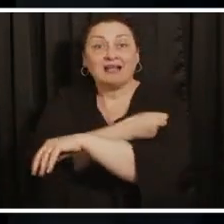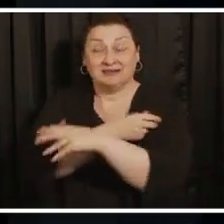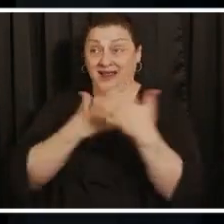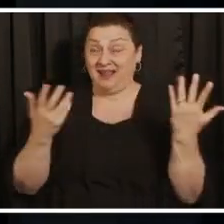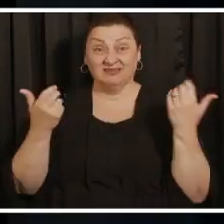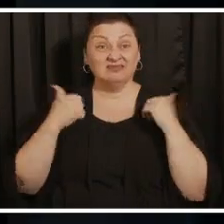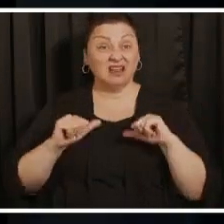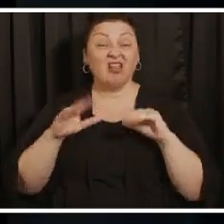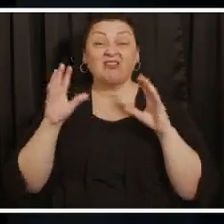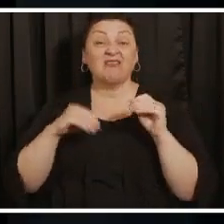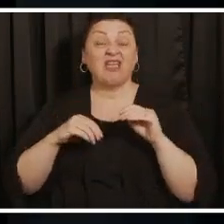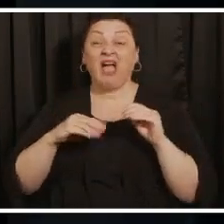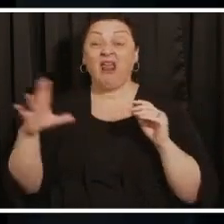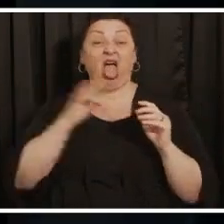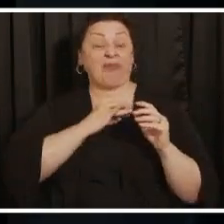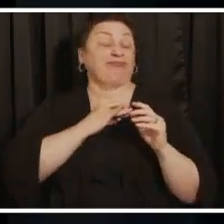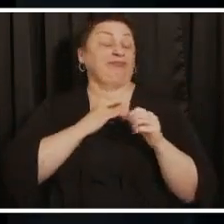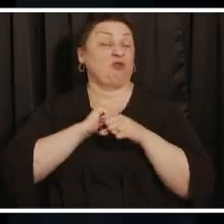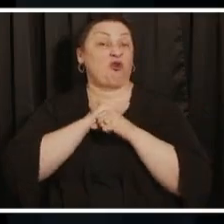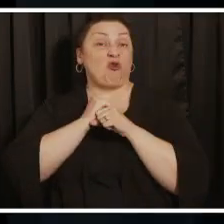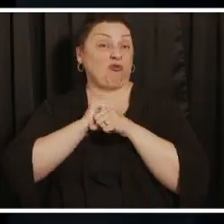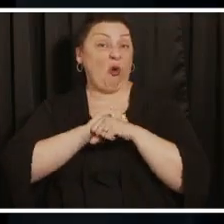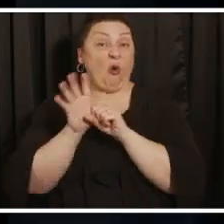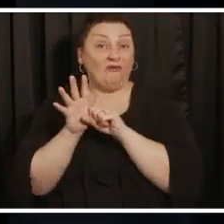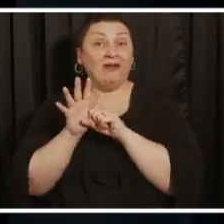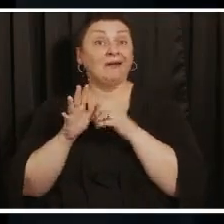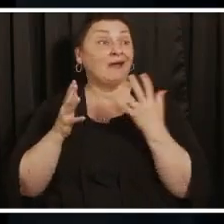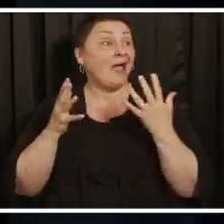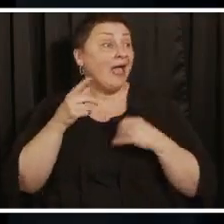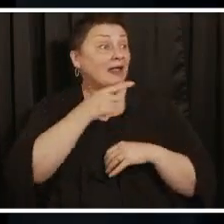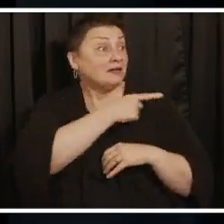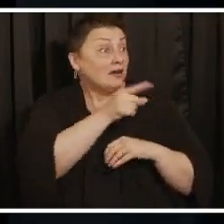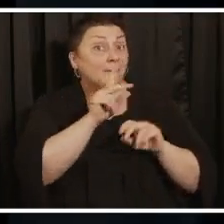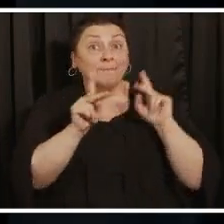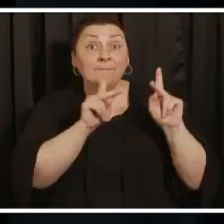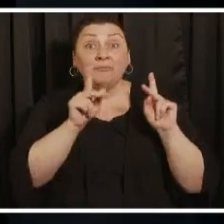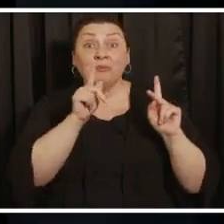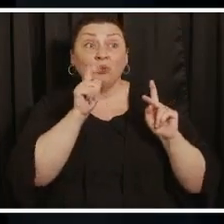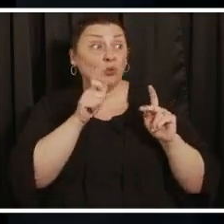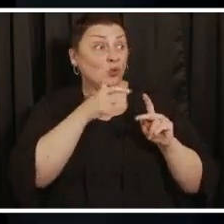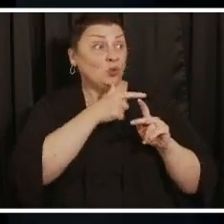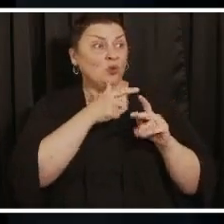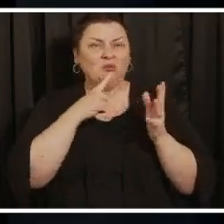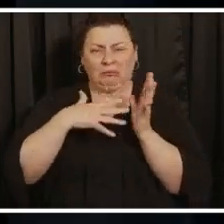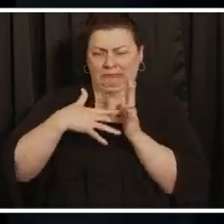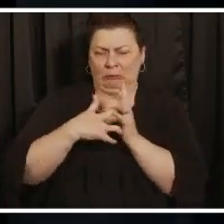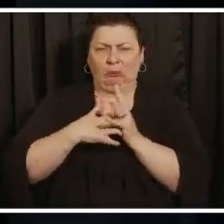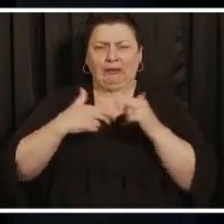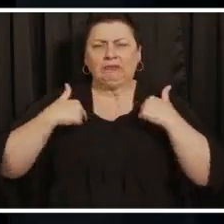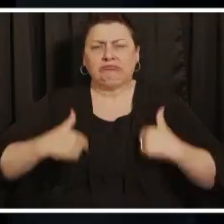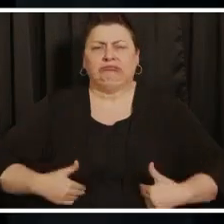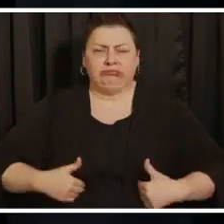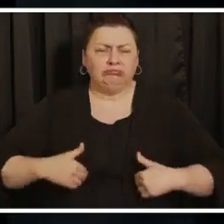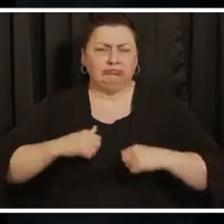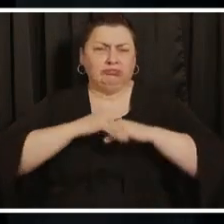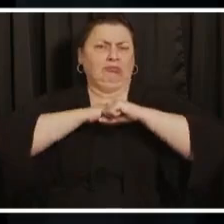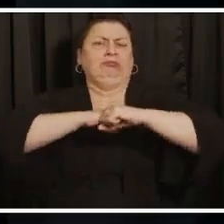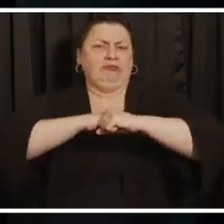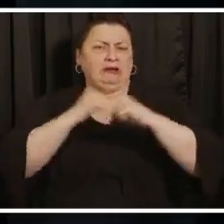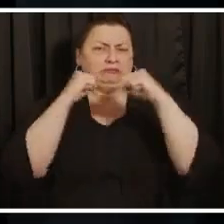of those who are vaccinated, if they're in a high-risk group, are also taking additional precautions like mask wearing and avoiding indoor social